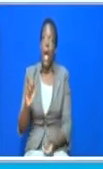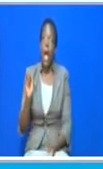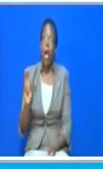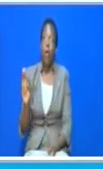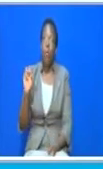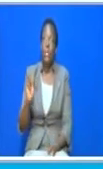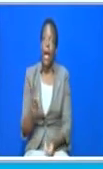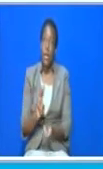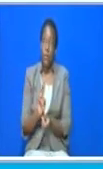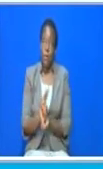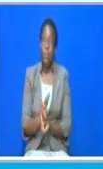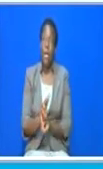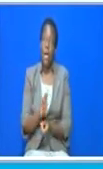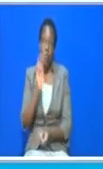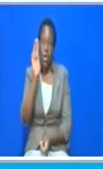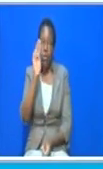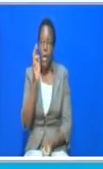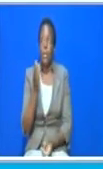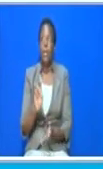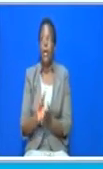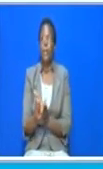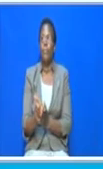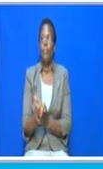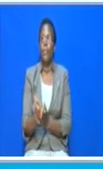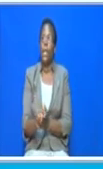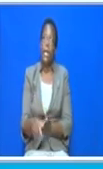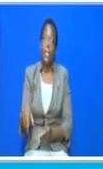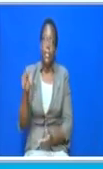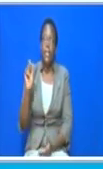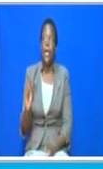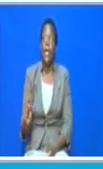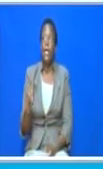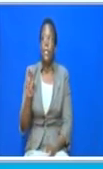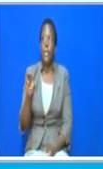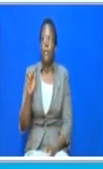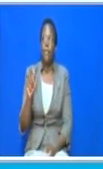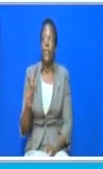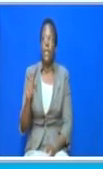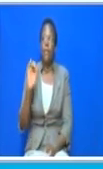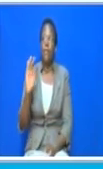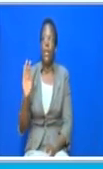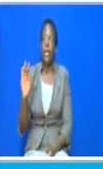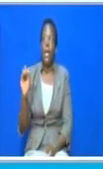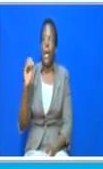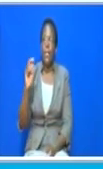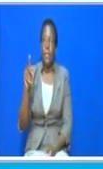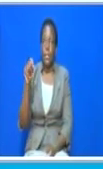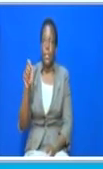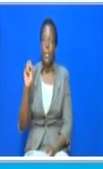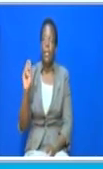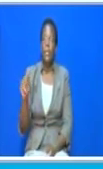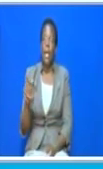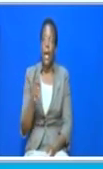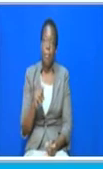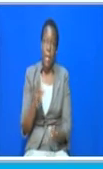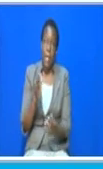verbs. And we'll look at that. Suffixes are added to change the words into adjectives.